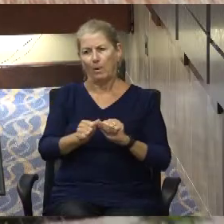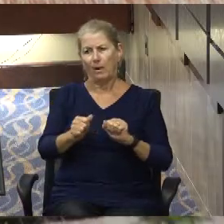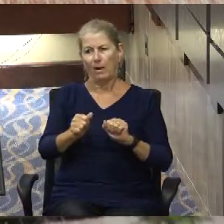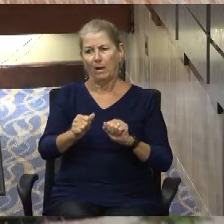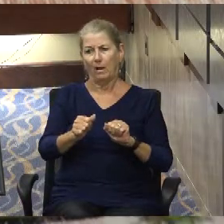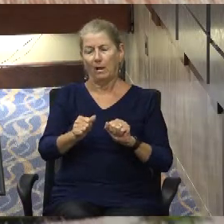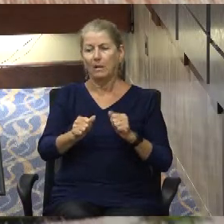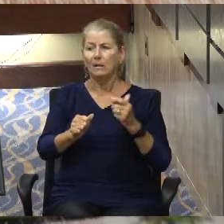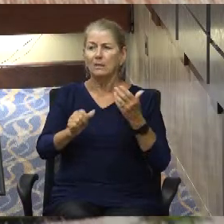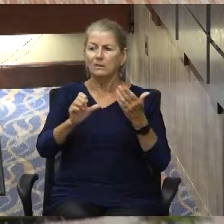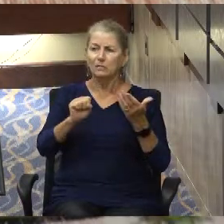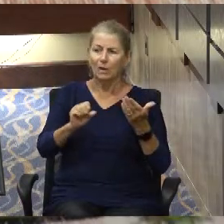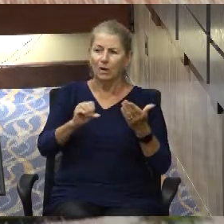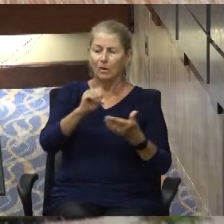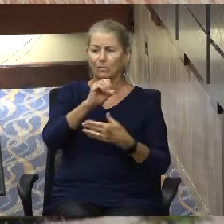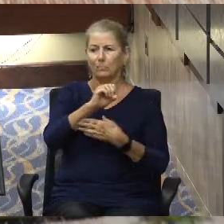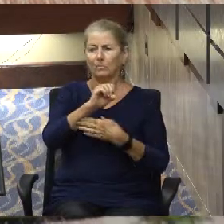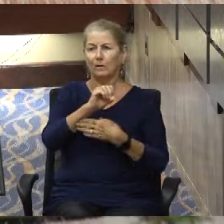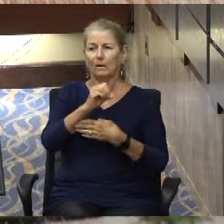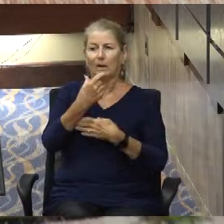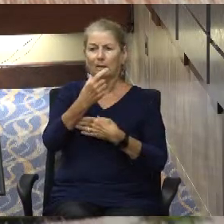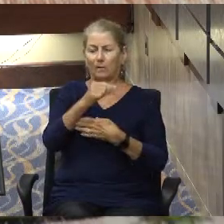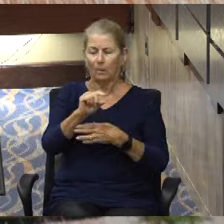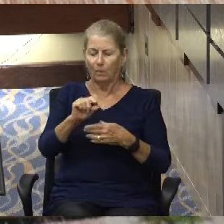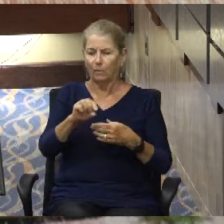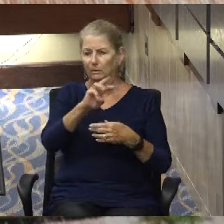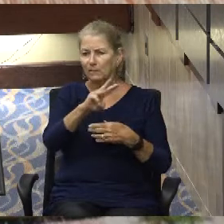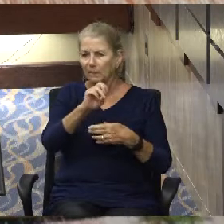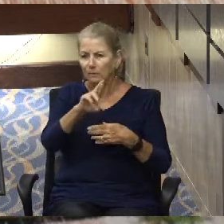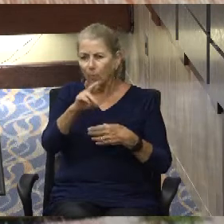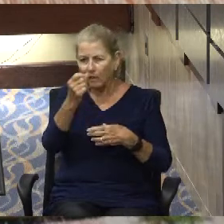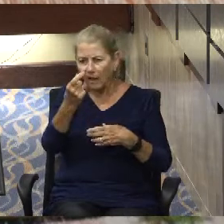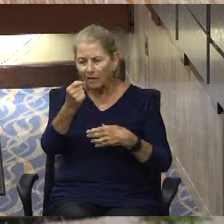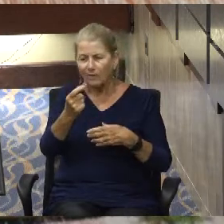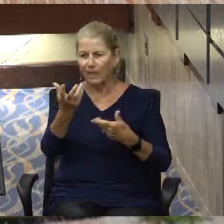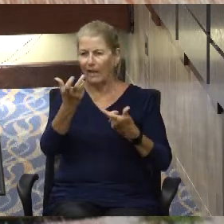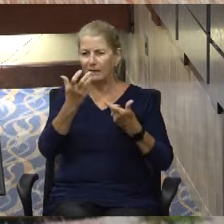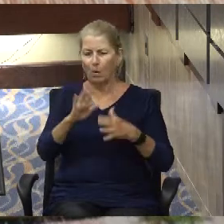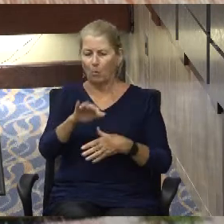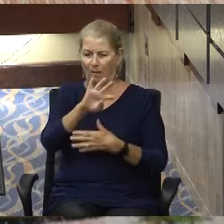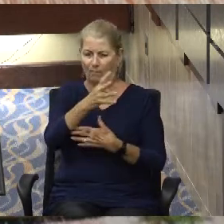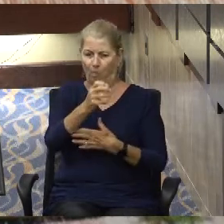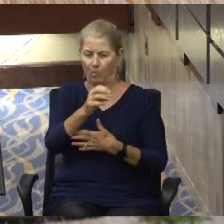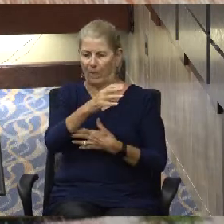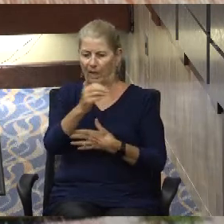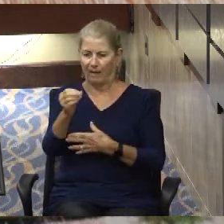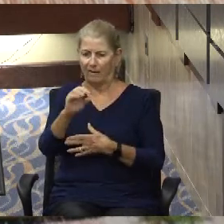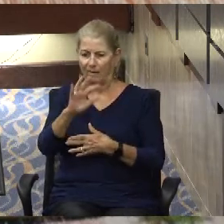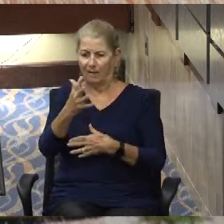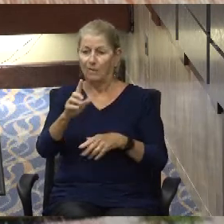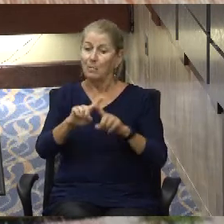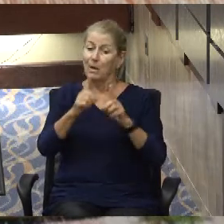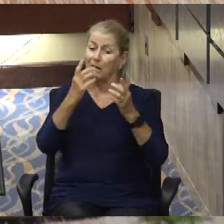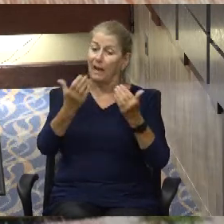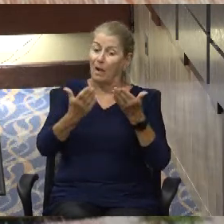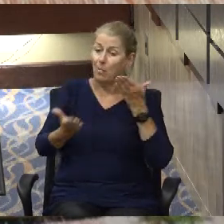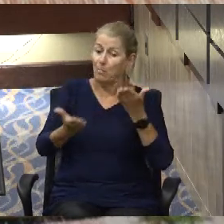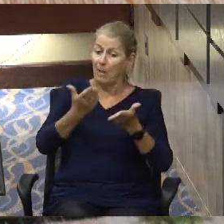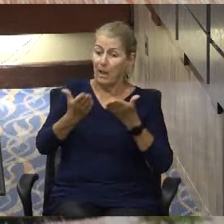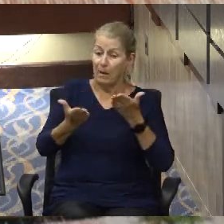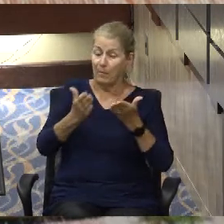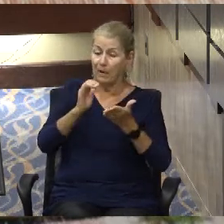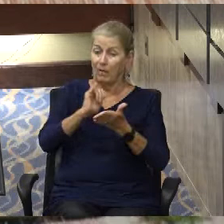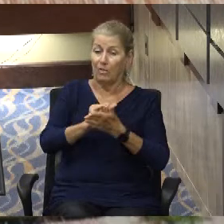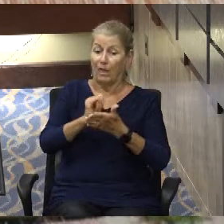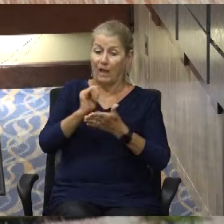30th, or down 11th. And I don't want to come down 4th and 5th, but now that maybe that